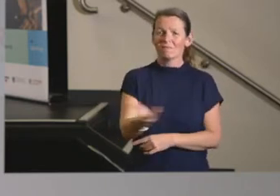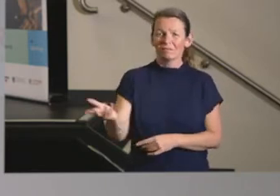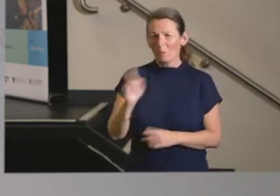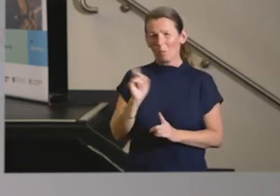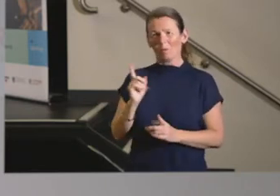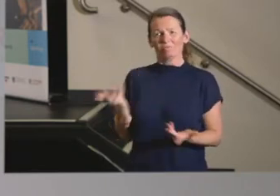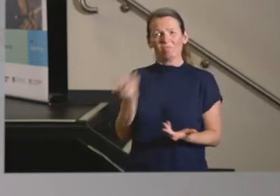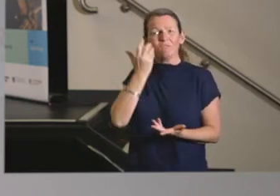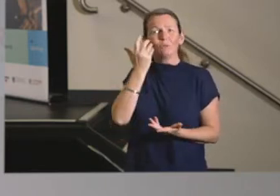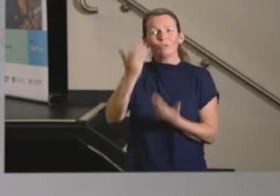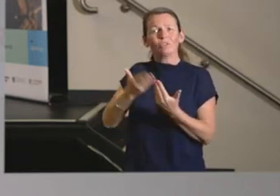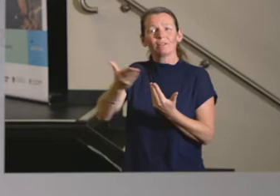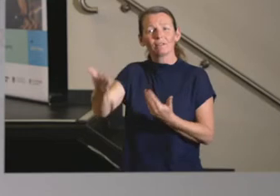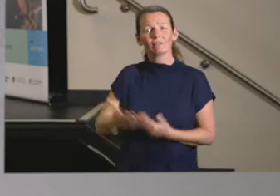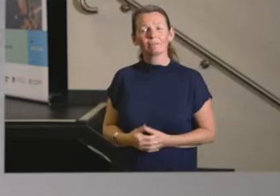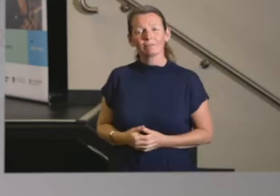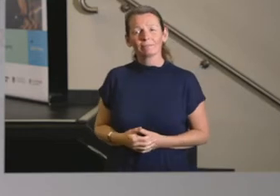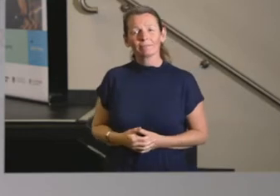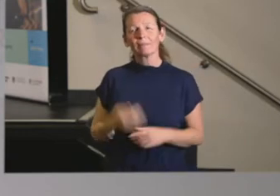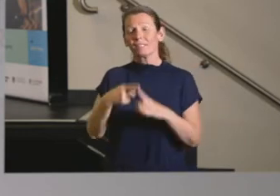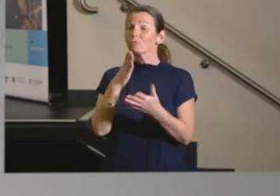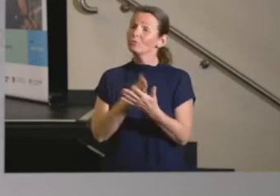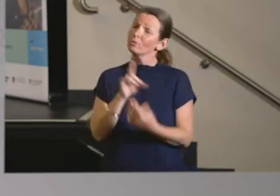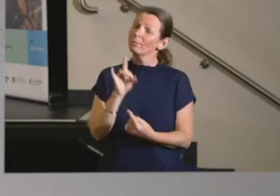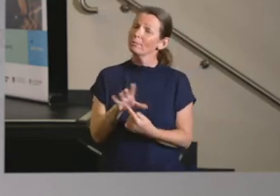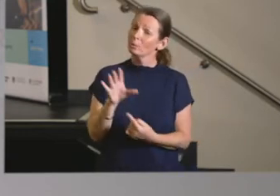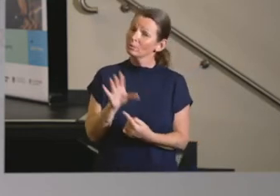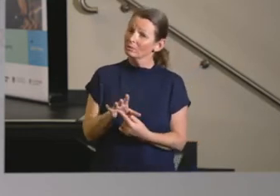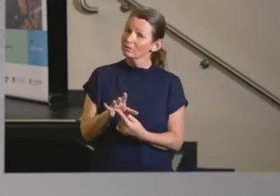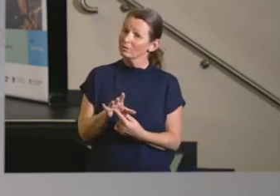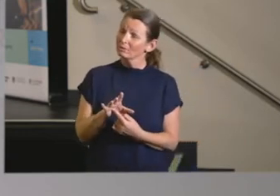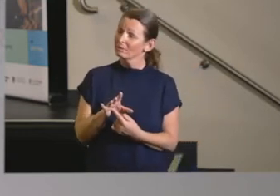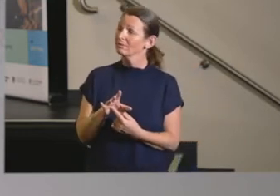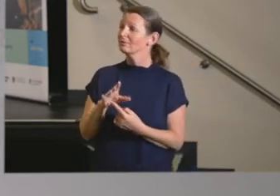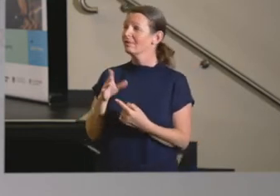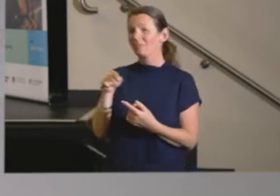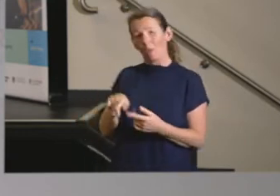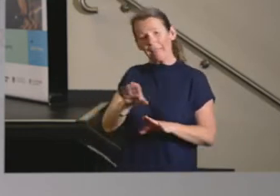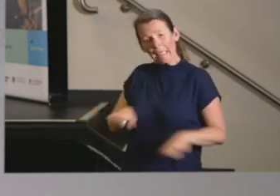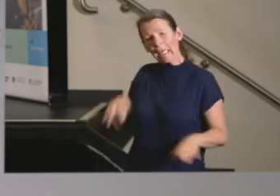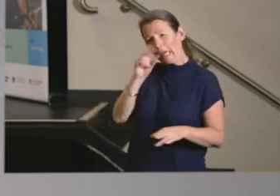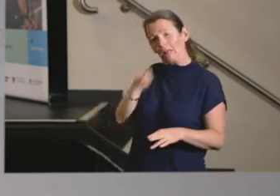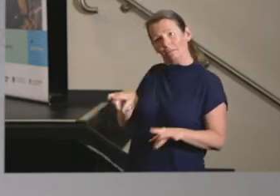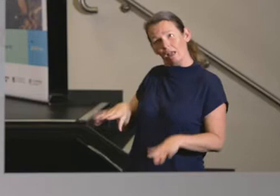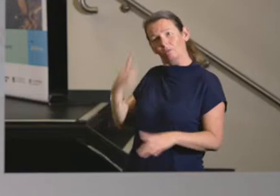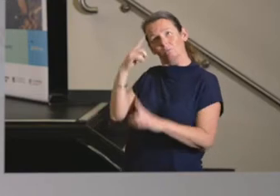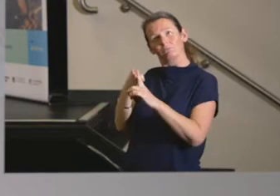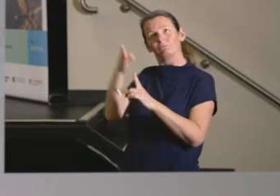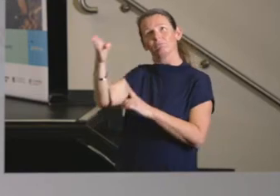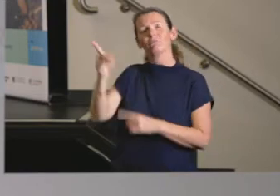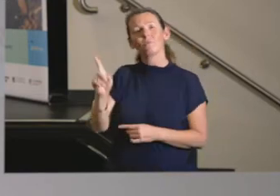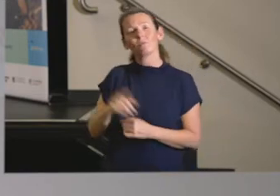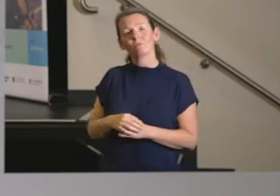in general, and about the future, and how important it is. And so as a nation,